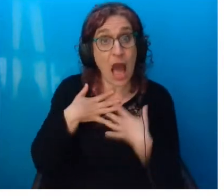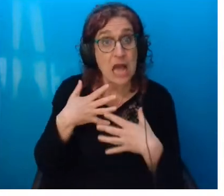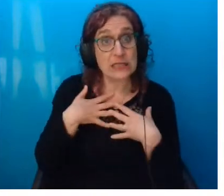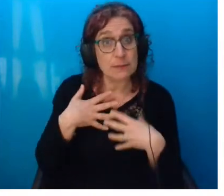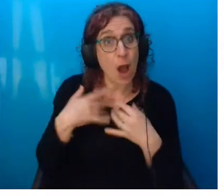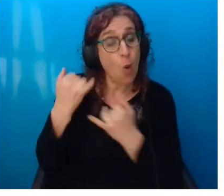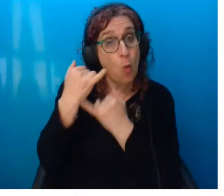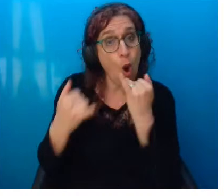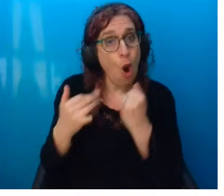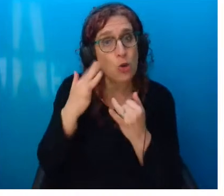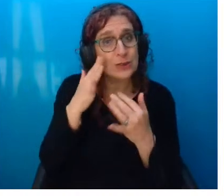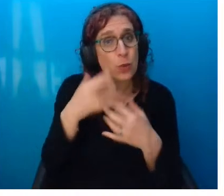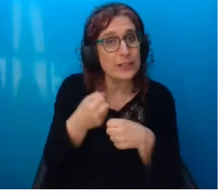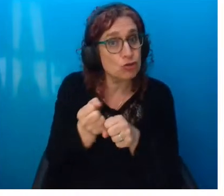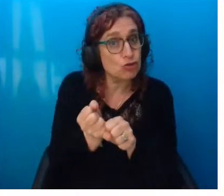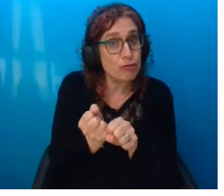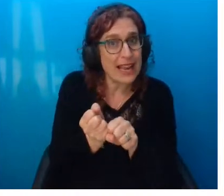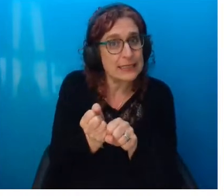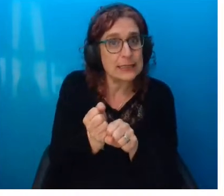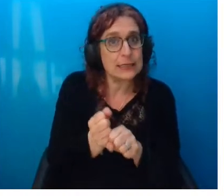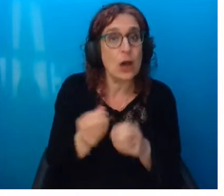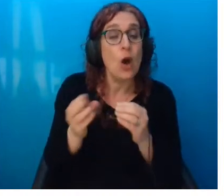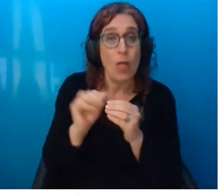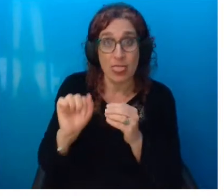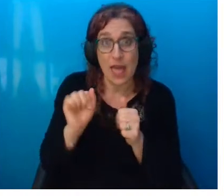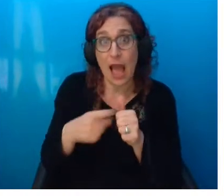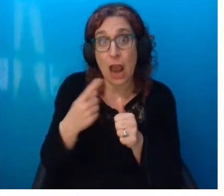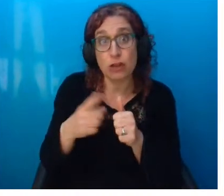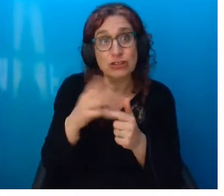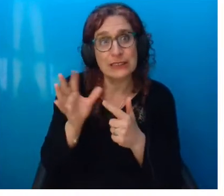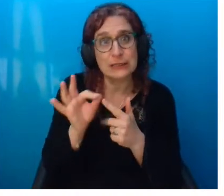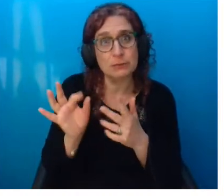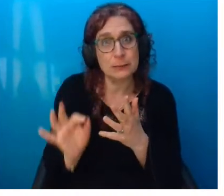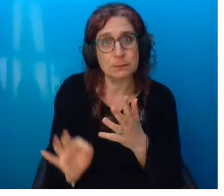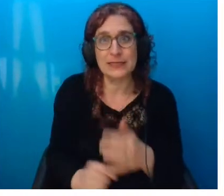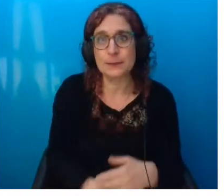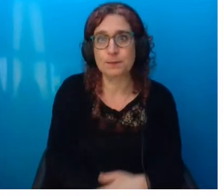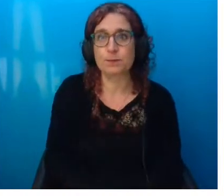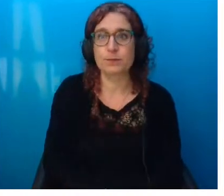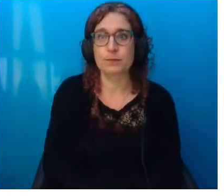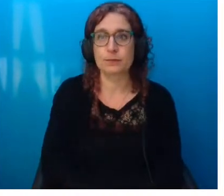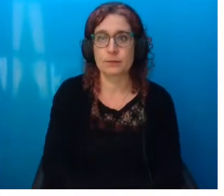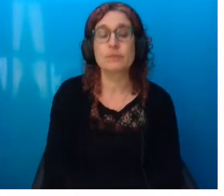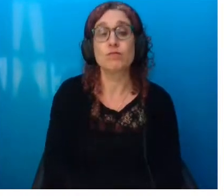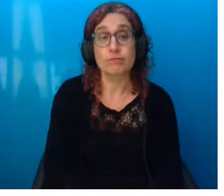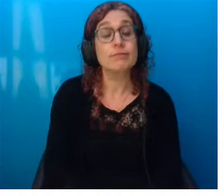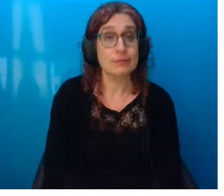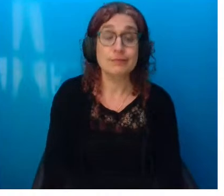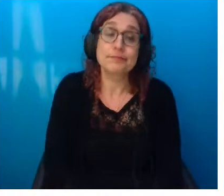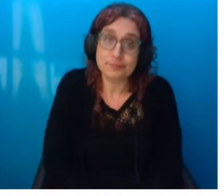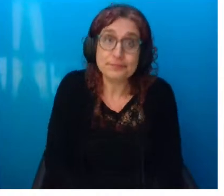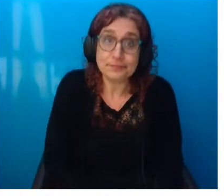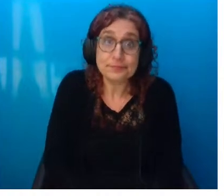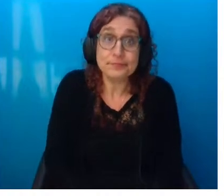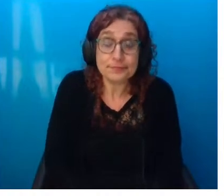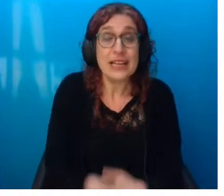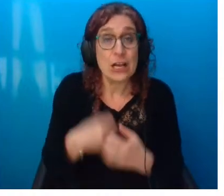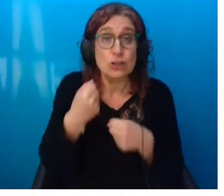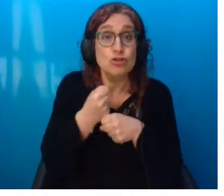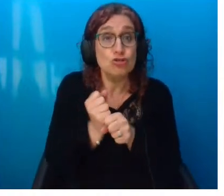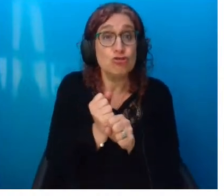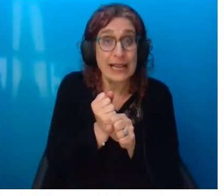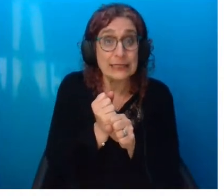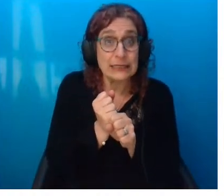stress, especially for allergic symptoms? Well, I think, as the last speaker pointed out, stress kind of primes the